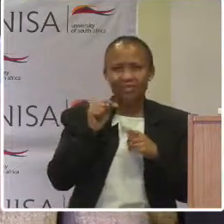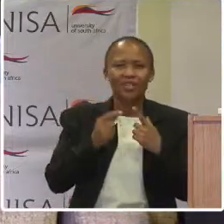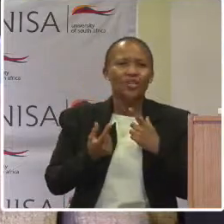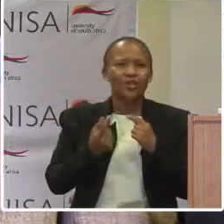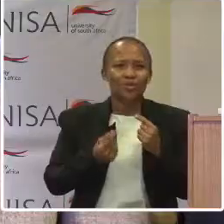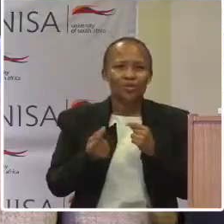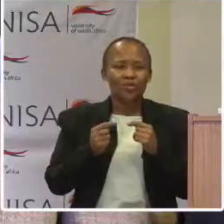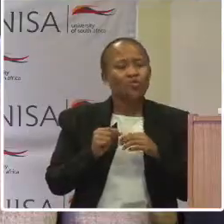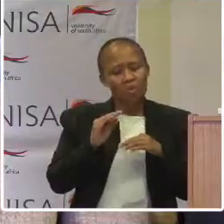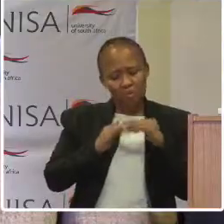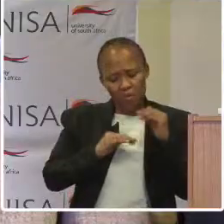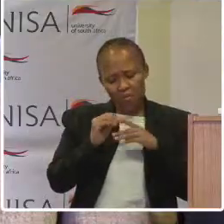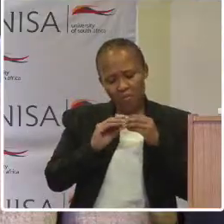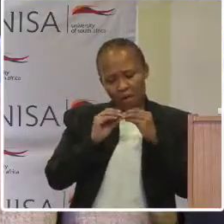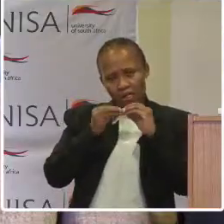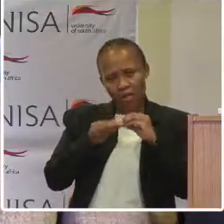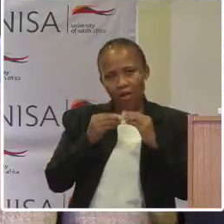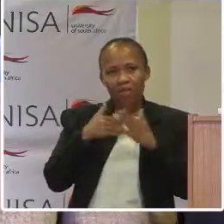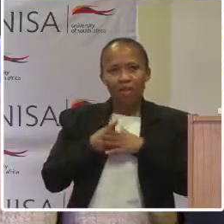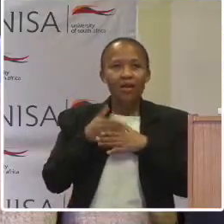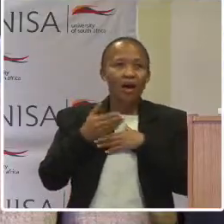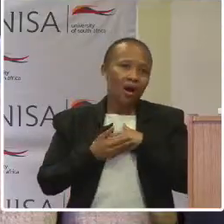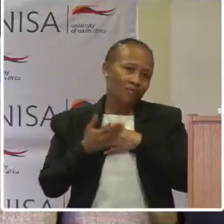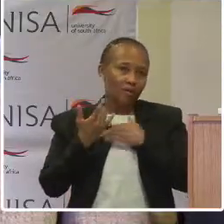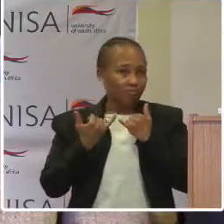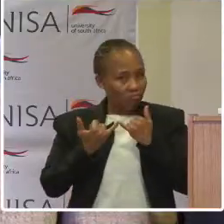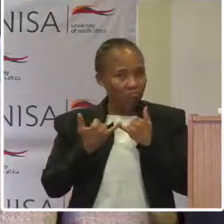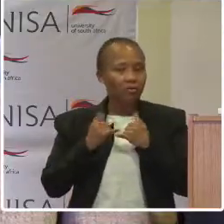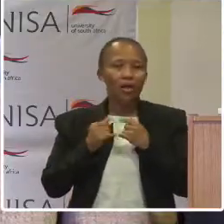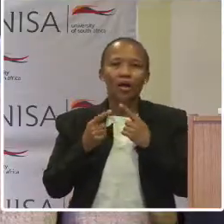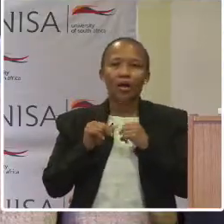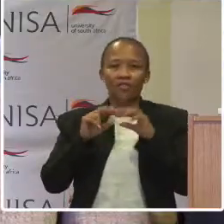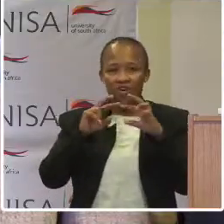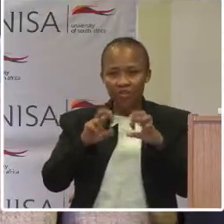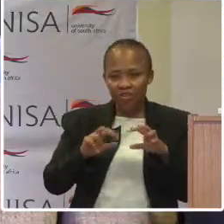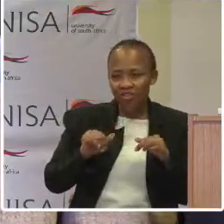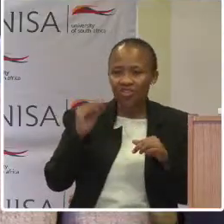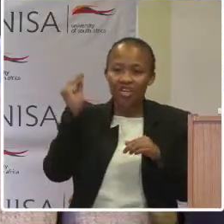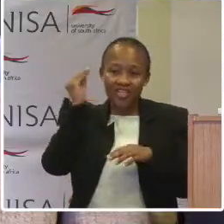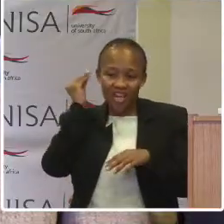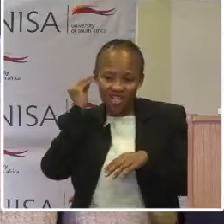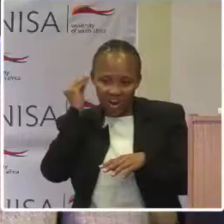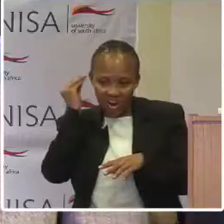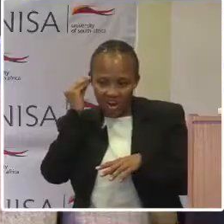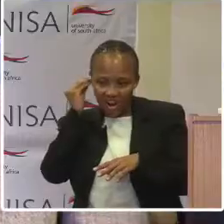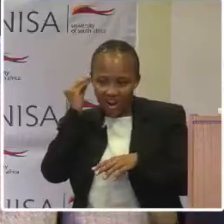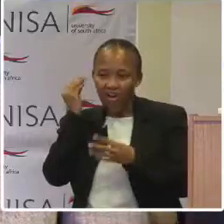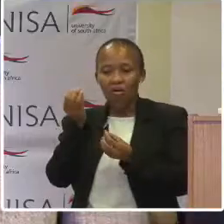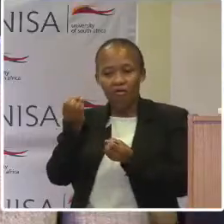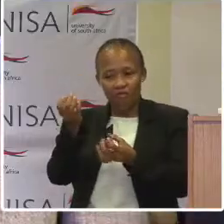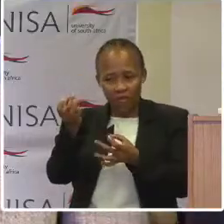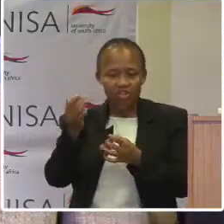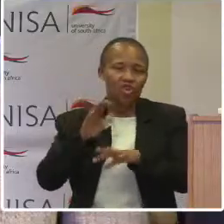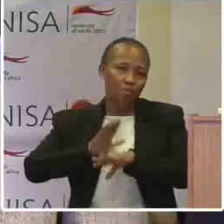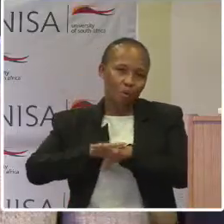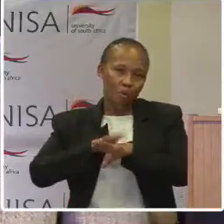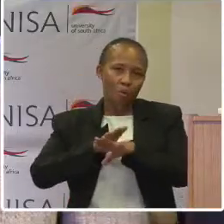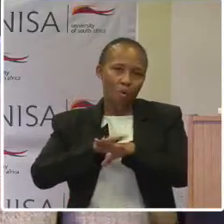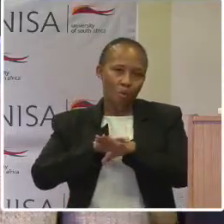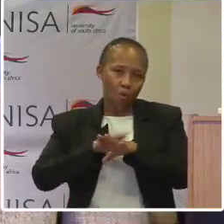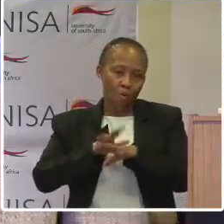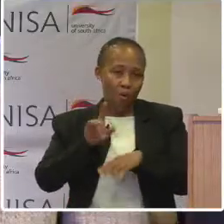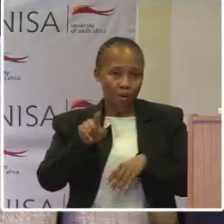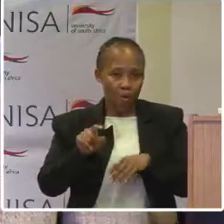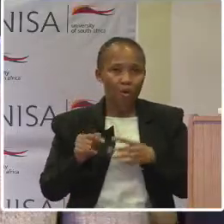it's supposed to do, and from that I get data, I get research. You kind of find out what can be done, what can't be done. What you